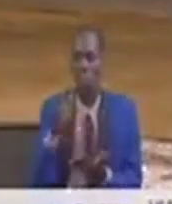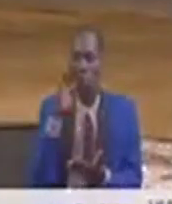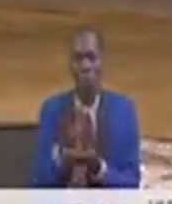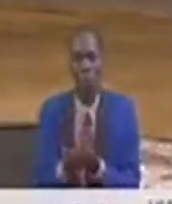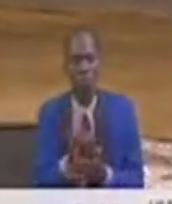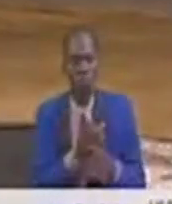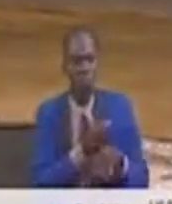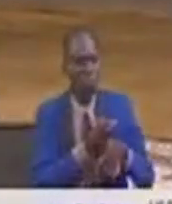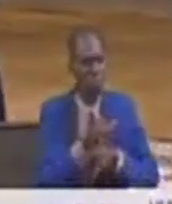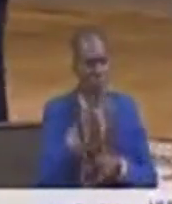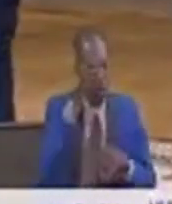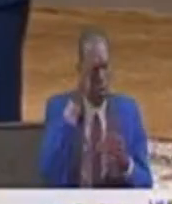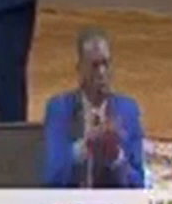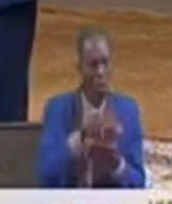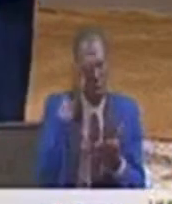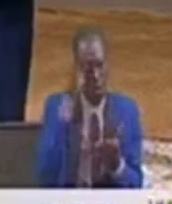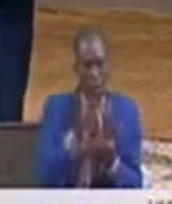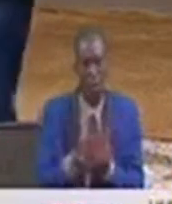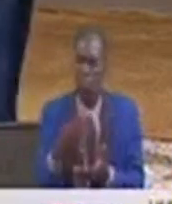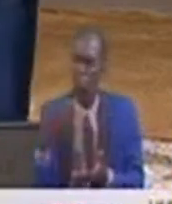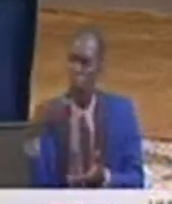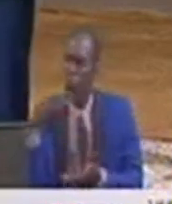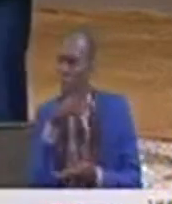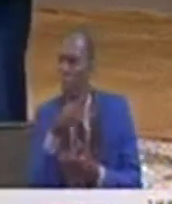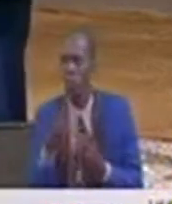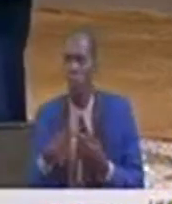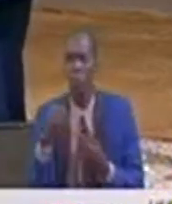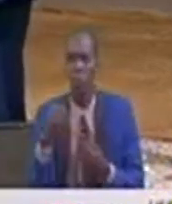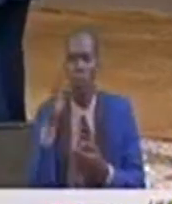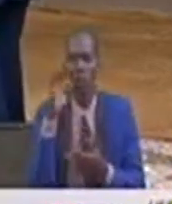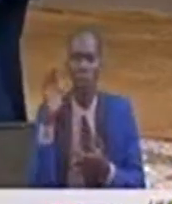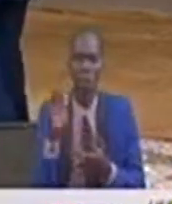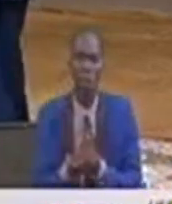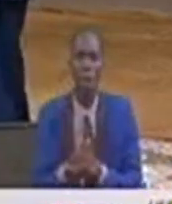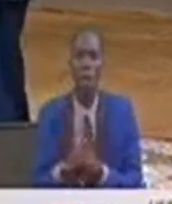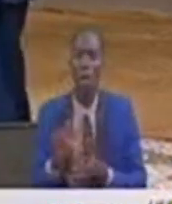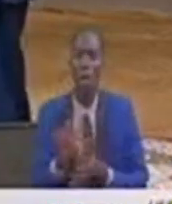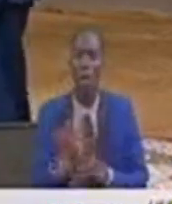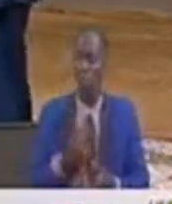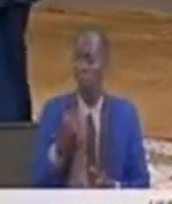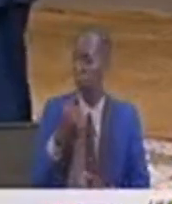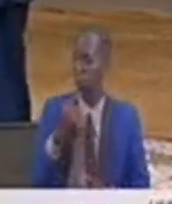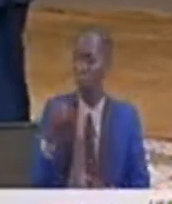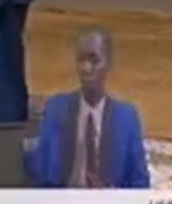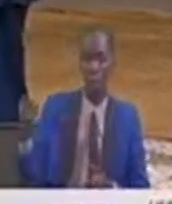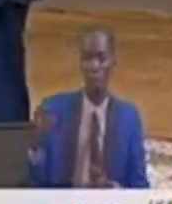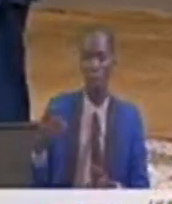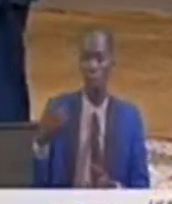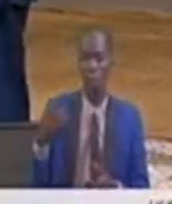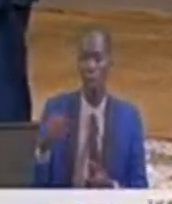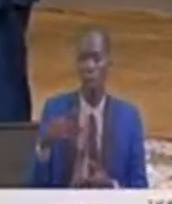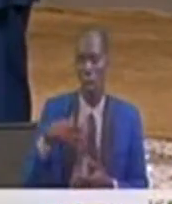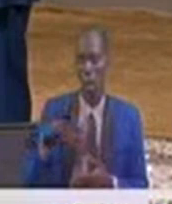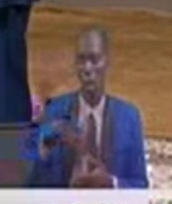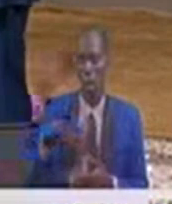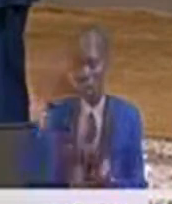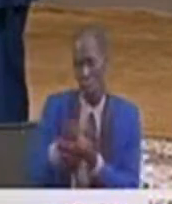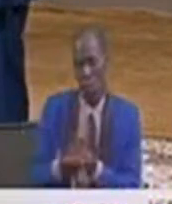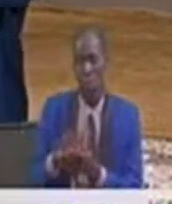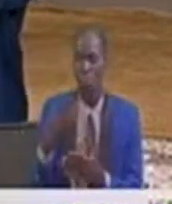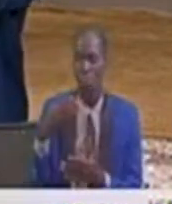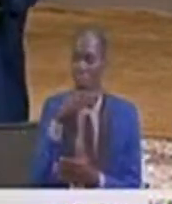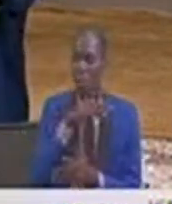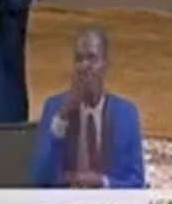husband is lying to the wife. I'm telling him that lie because, you know, he has